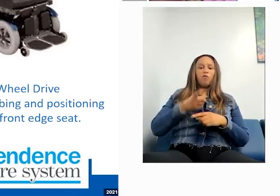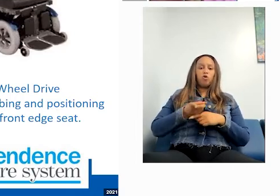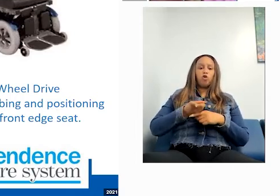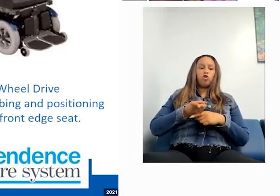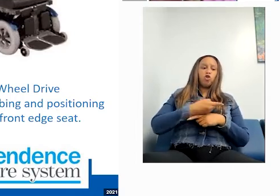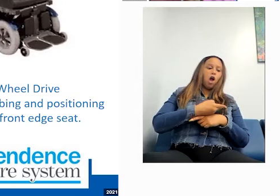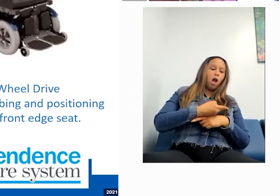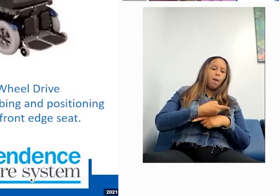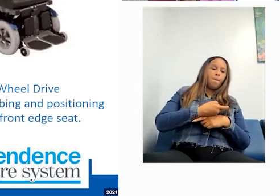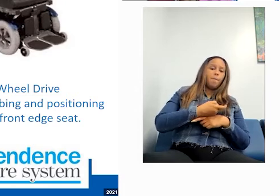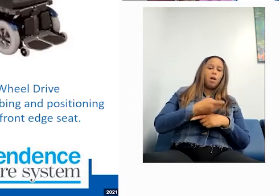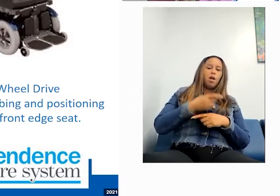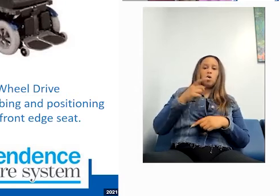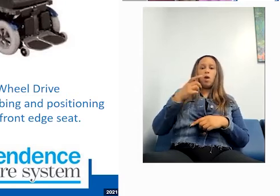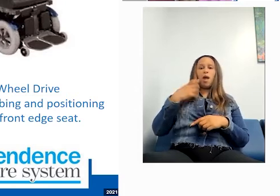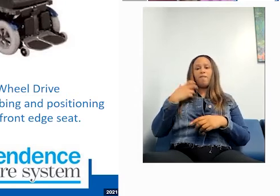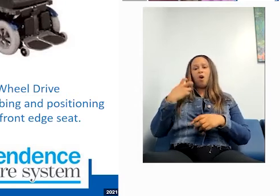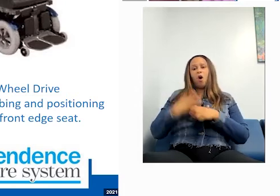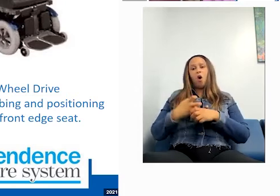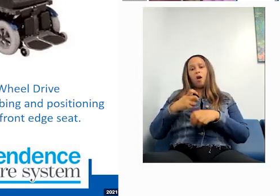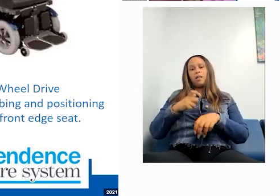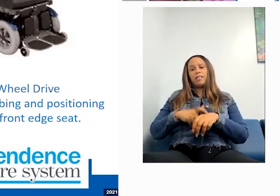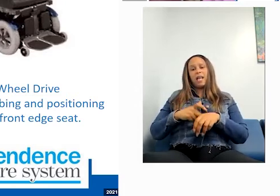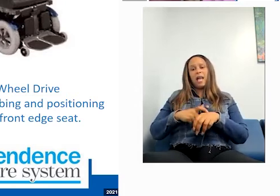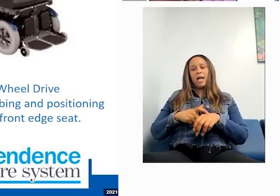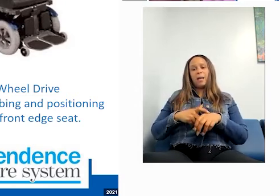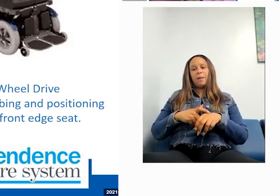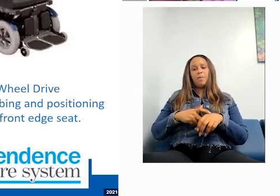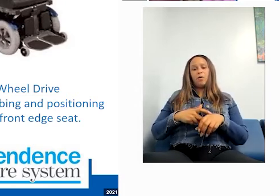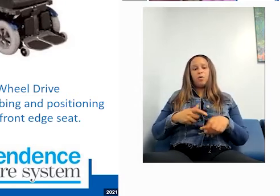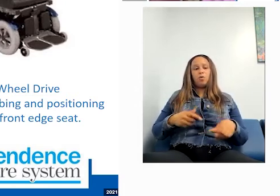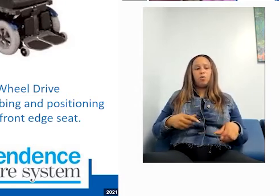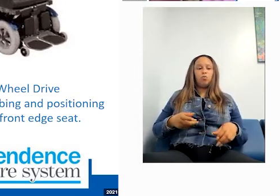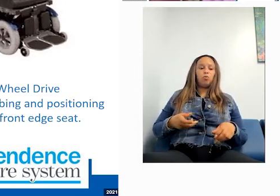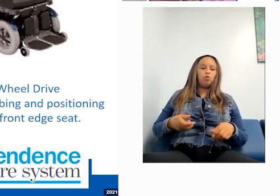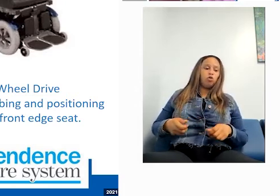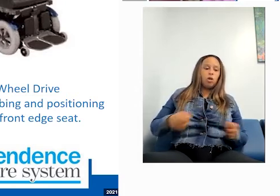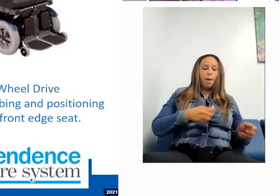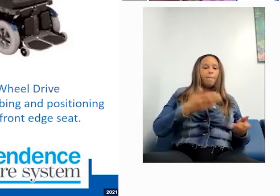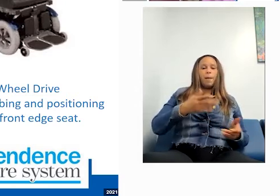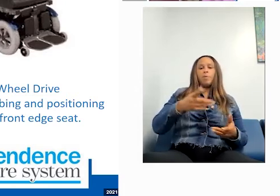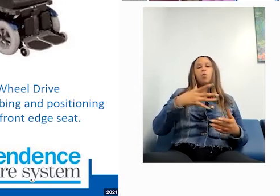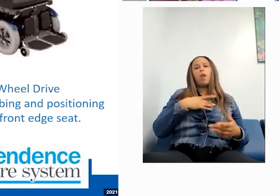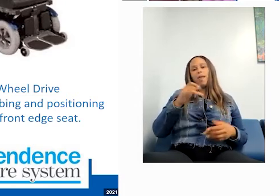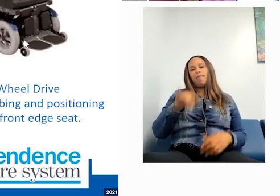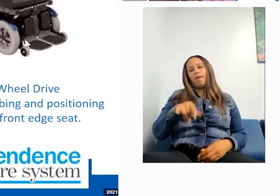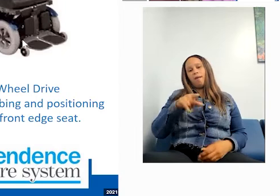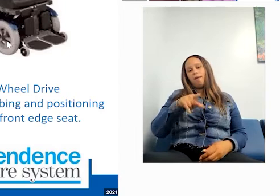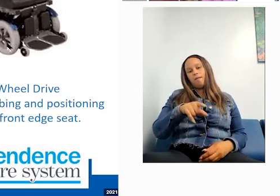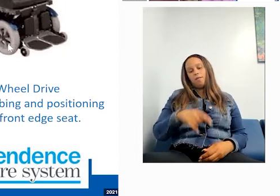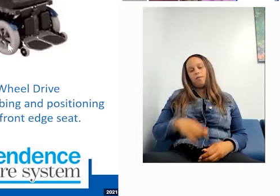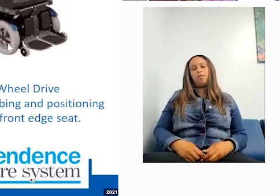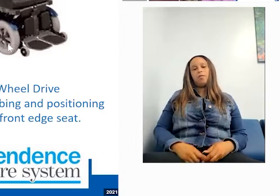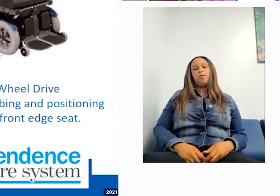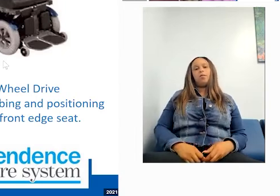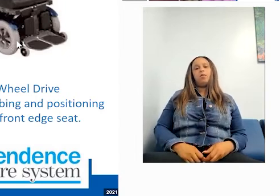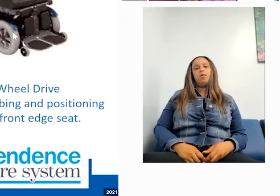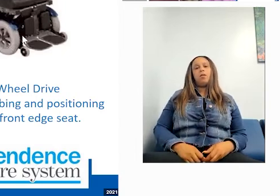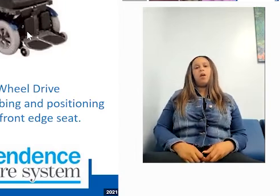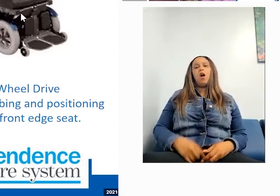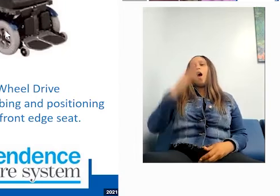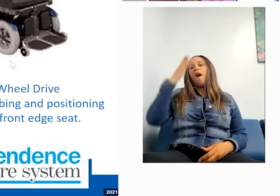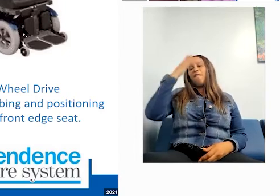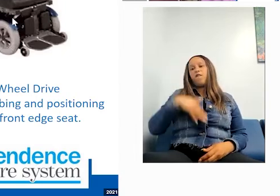you have a hard time making those turns in a rear-wheel drive chair, you may want to consider a mid-wheel drive chair. And then a front-wheel